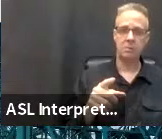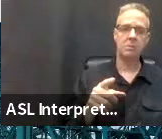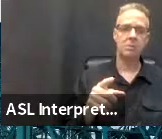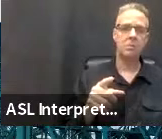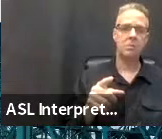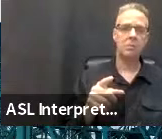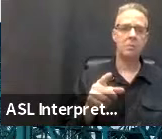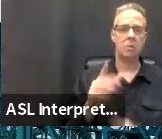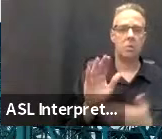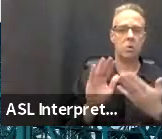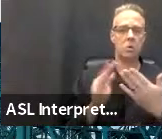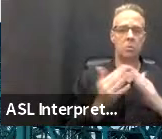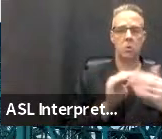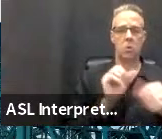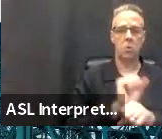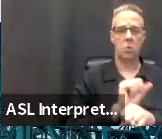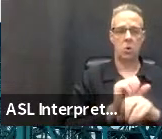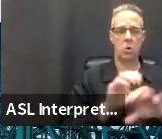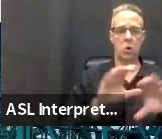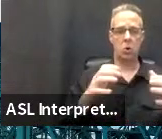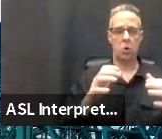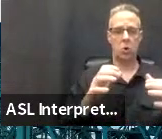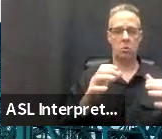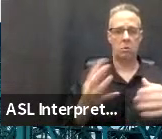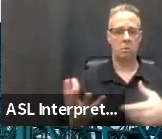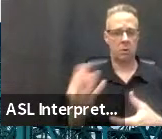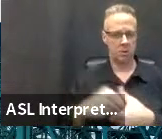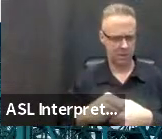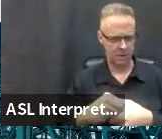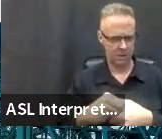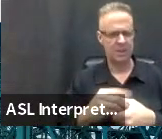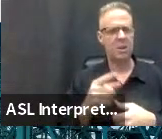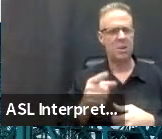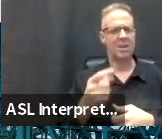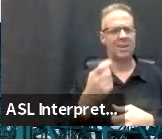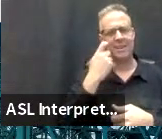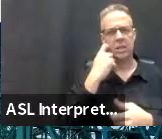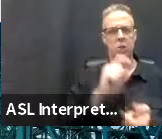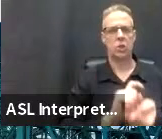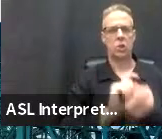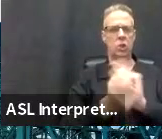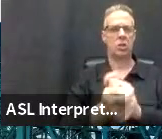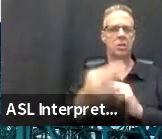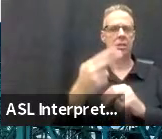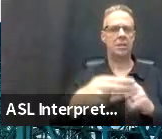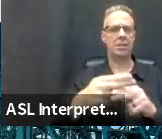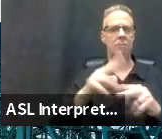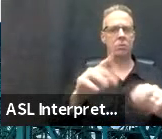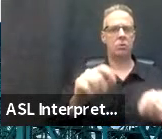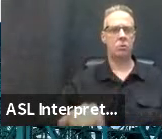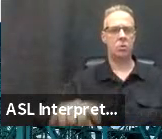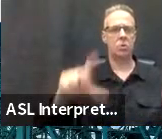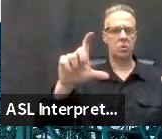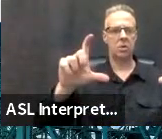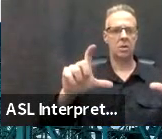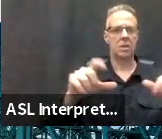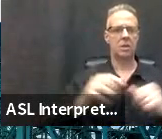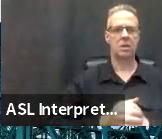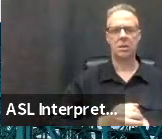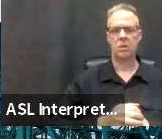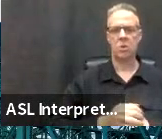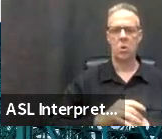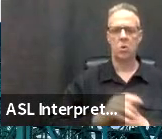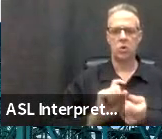a community working group participant, I'd like you to rename yourself on your screen. I mean, keep your name, but rename.